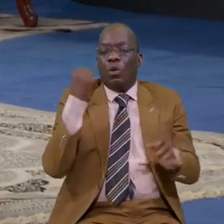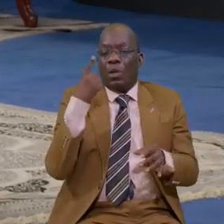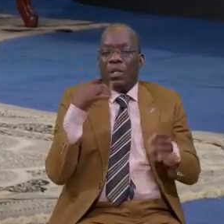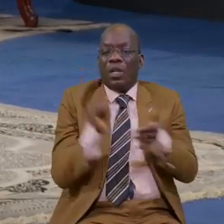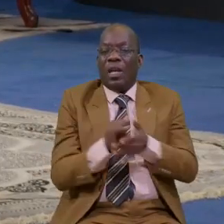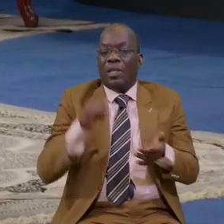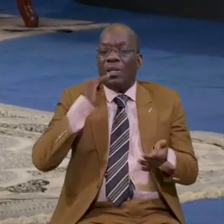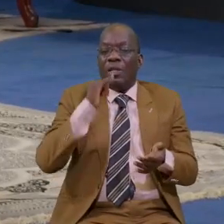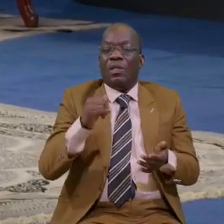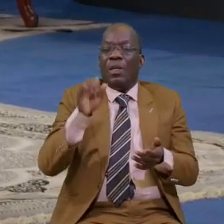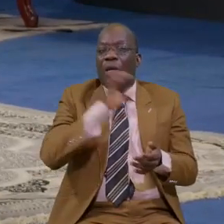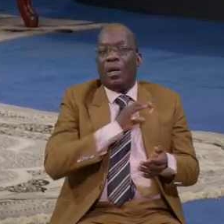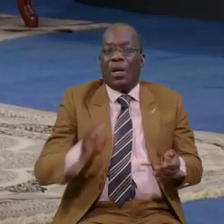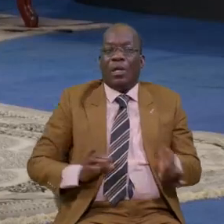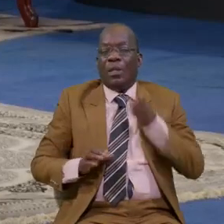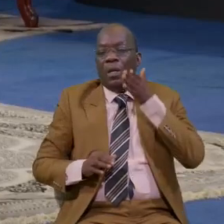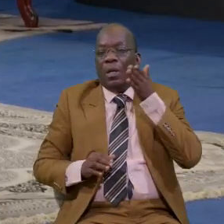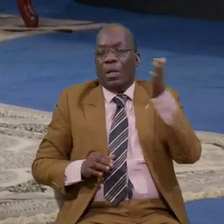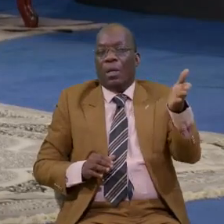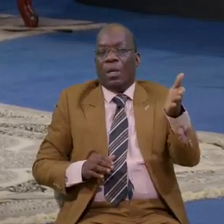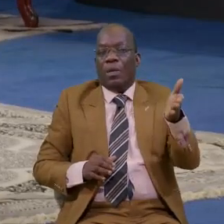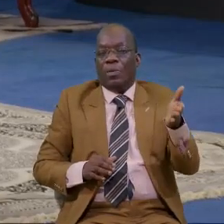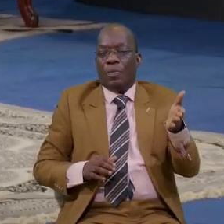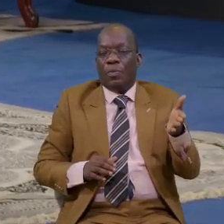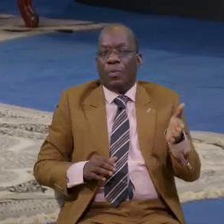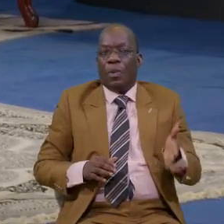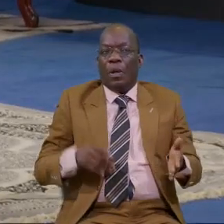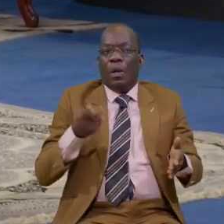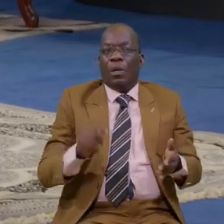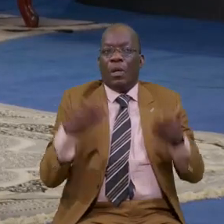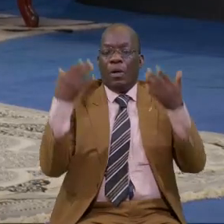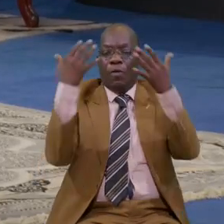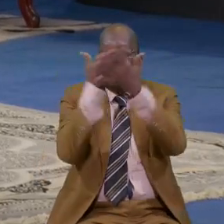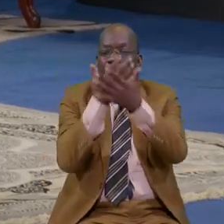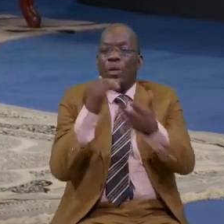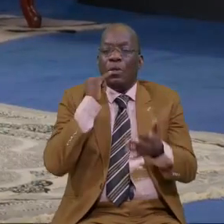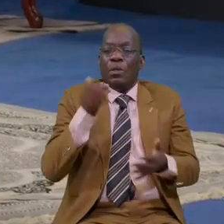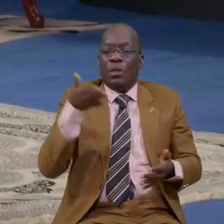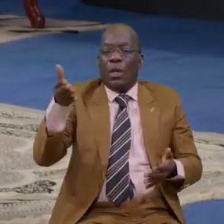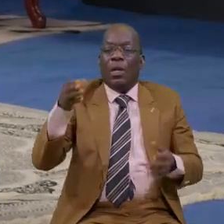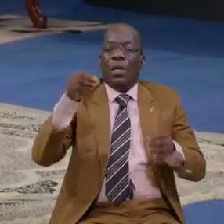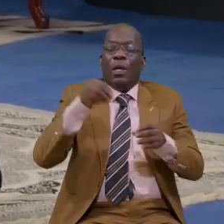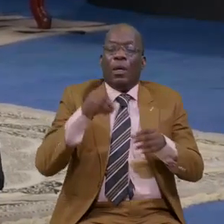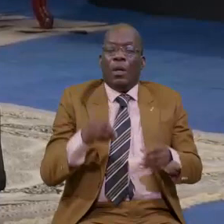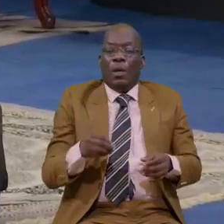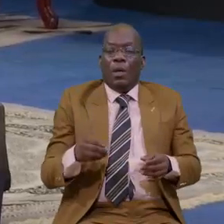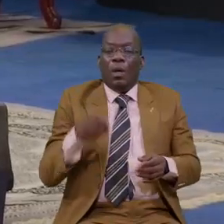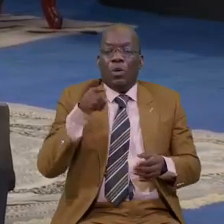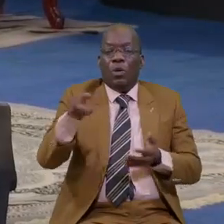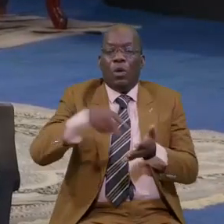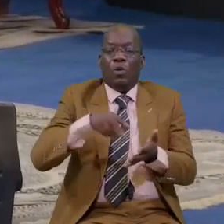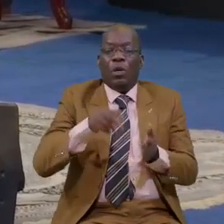The veil is in their eyes. It's not that, you know, they don't read the Bible. Maybe you'll be reading the Bible, but you